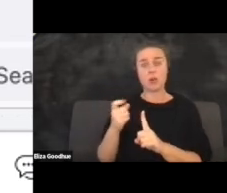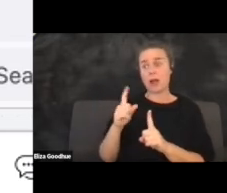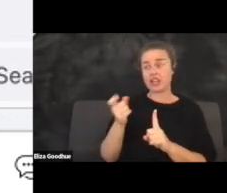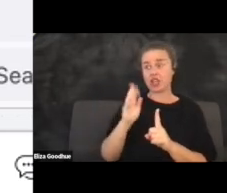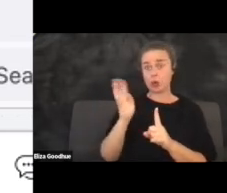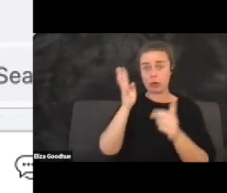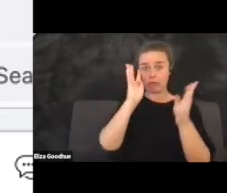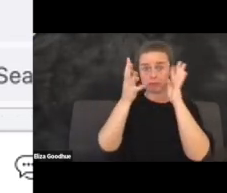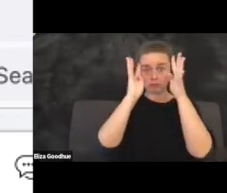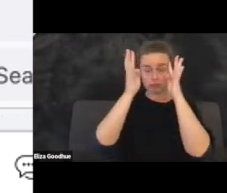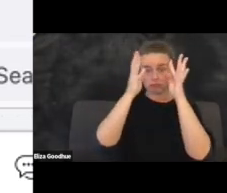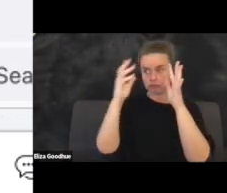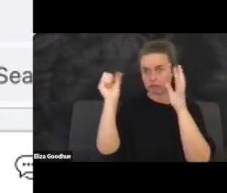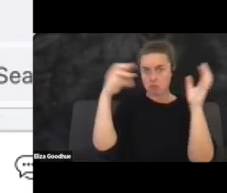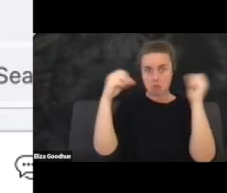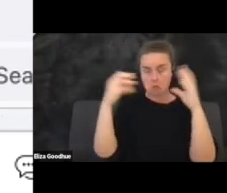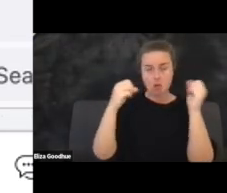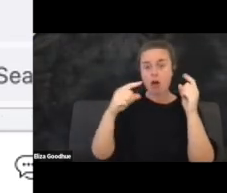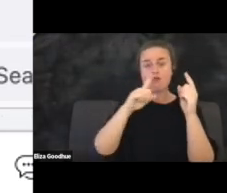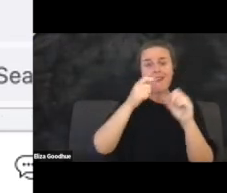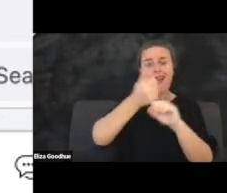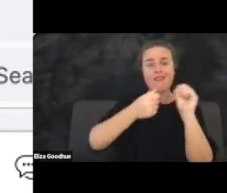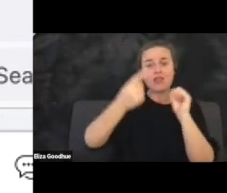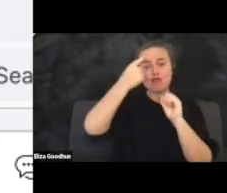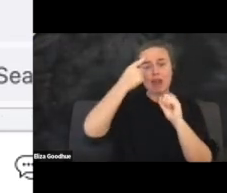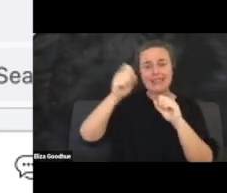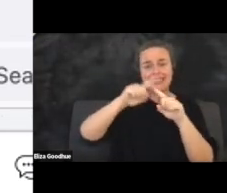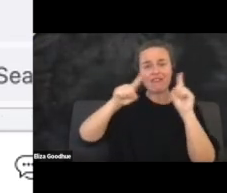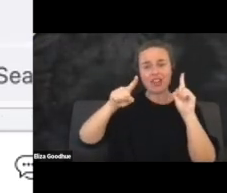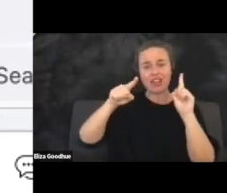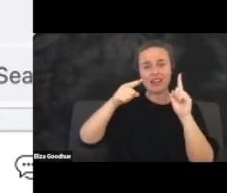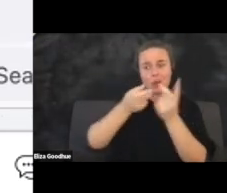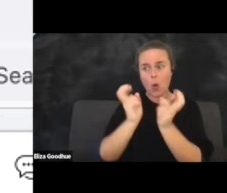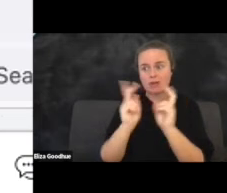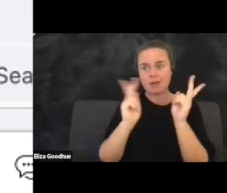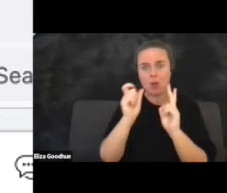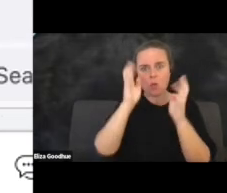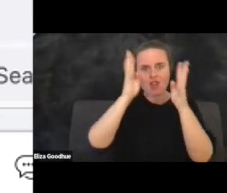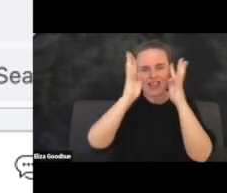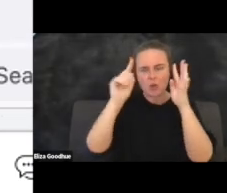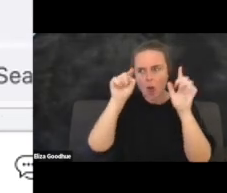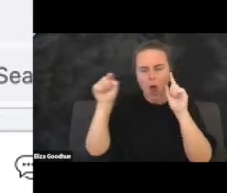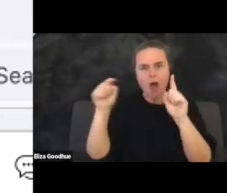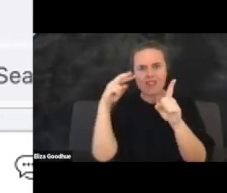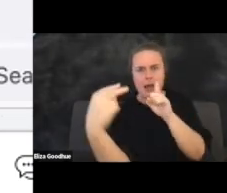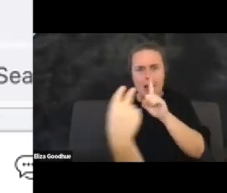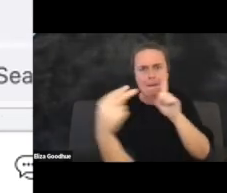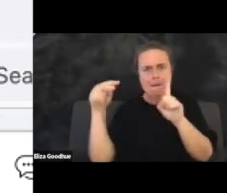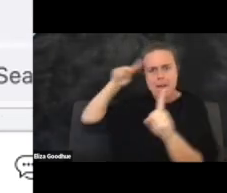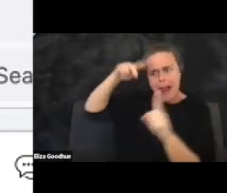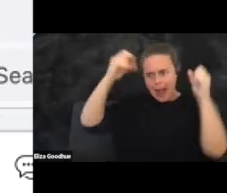brain starts in a different spot. Sometimes it's the things you're excited about. Sometimes it's the practicalities that you're really working on. And so that makes